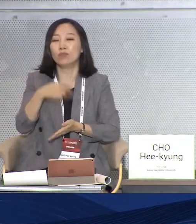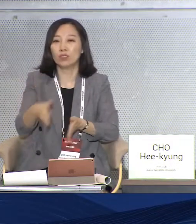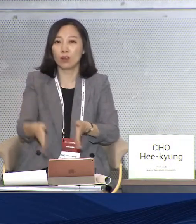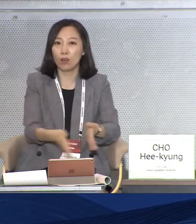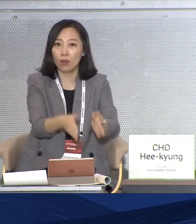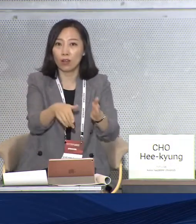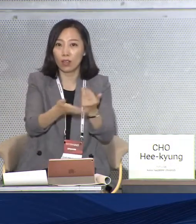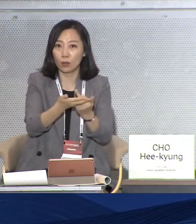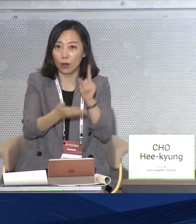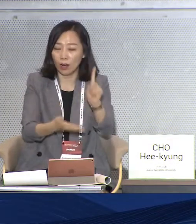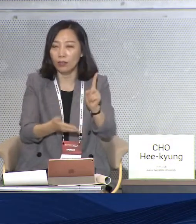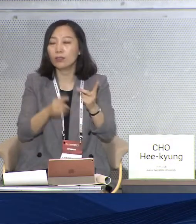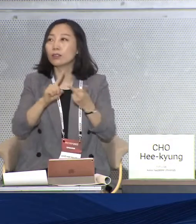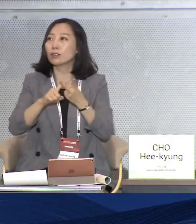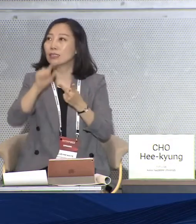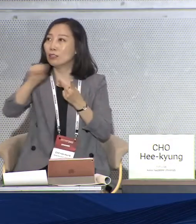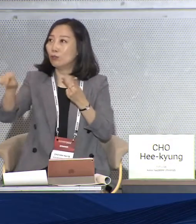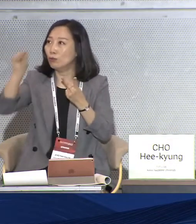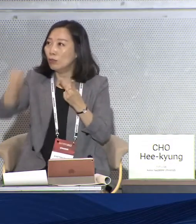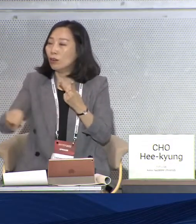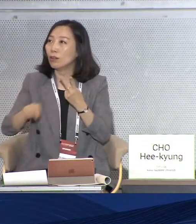For example, in Jeju,